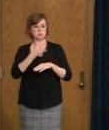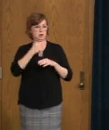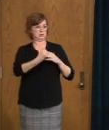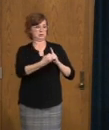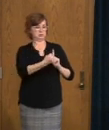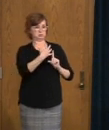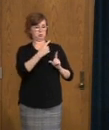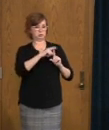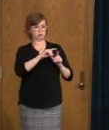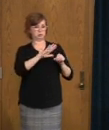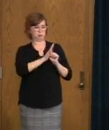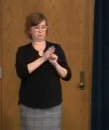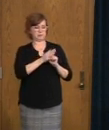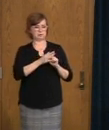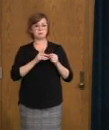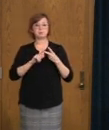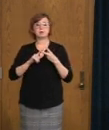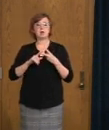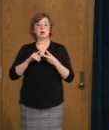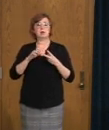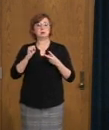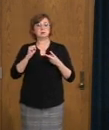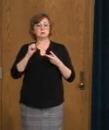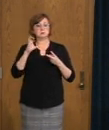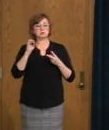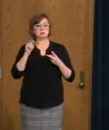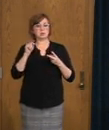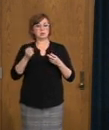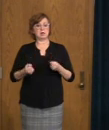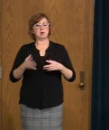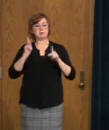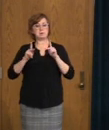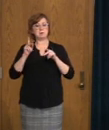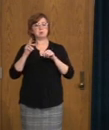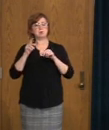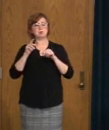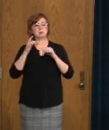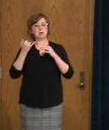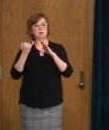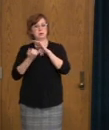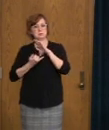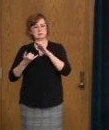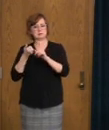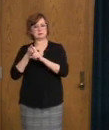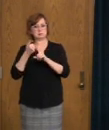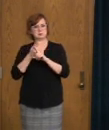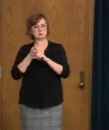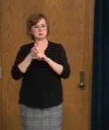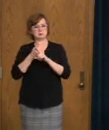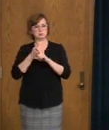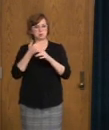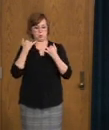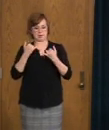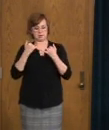how many healthcare workers are self-isolating right now and what impact this is having on your operations and your ability to